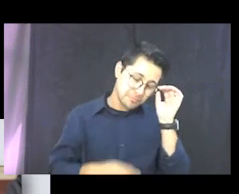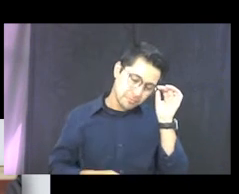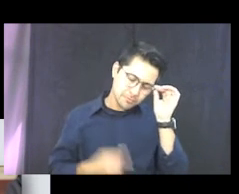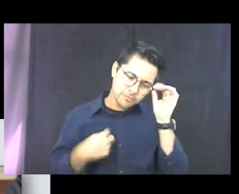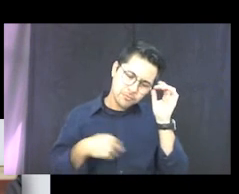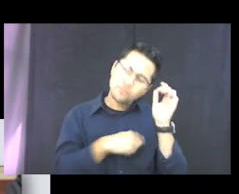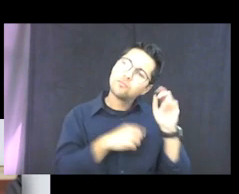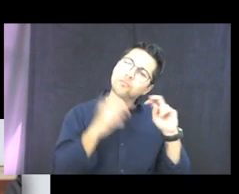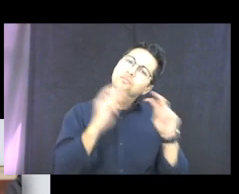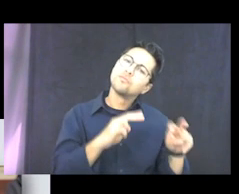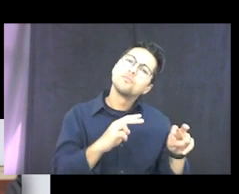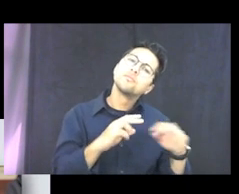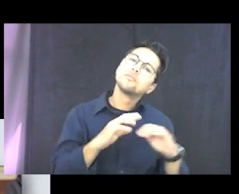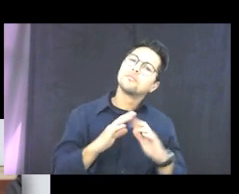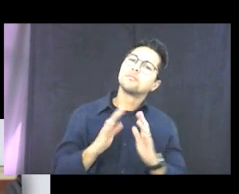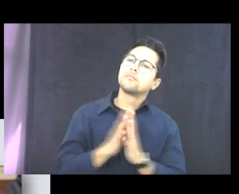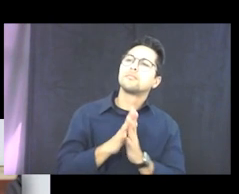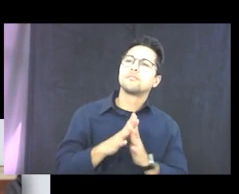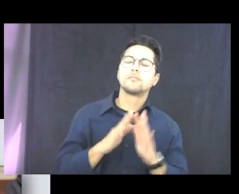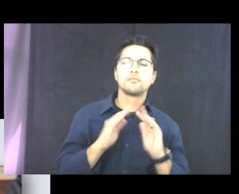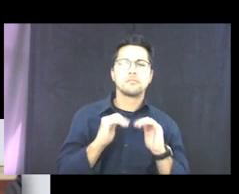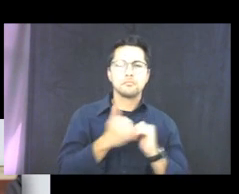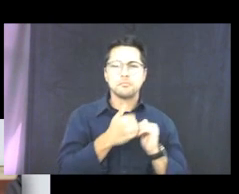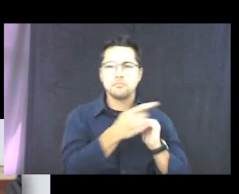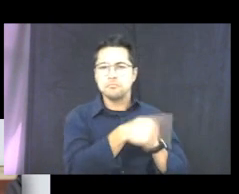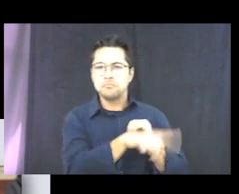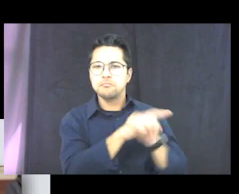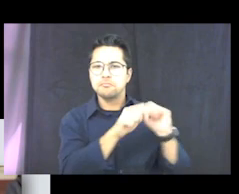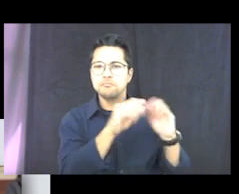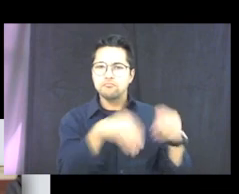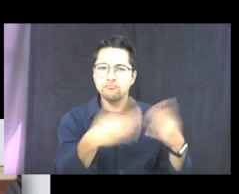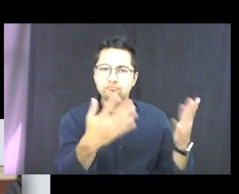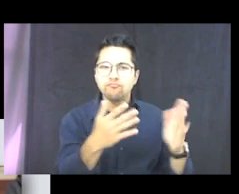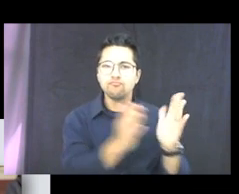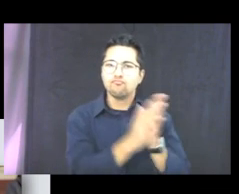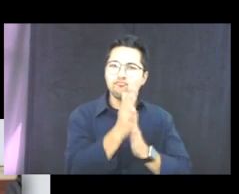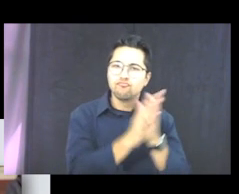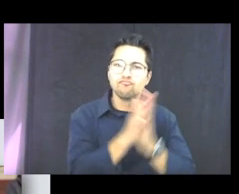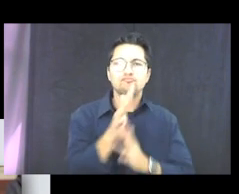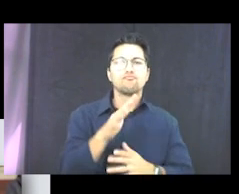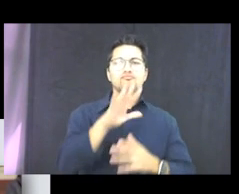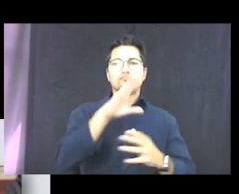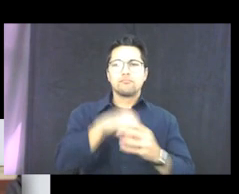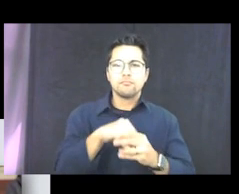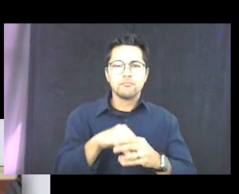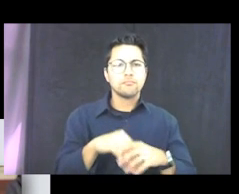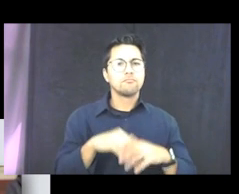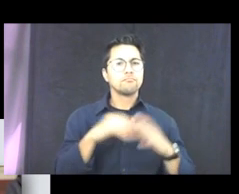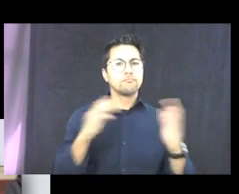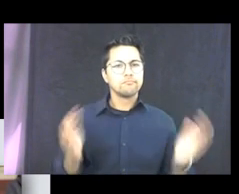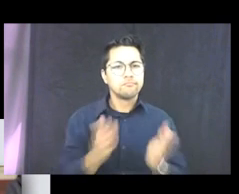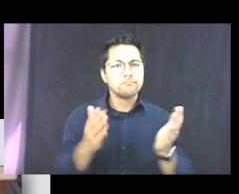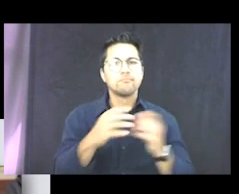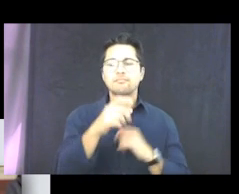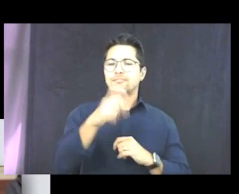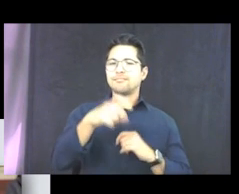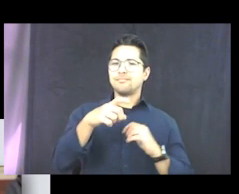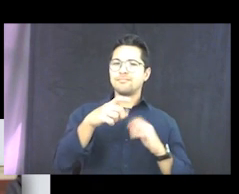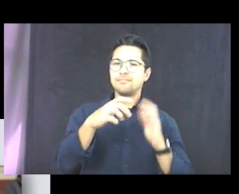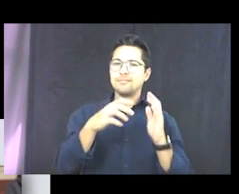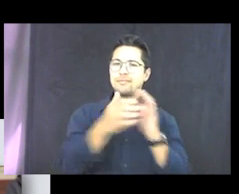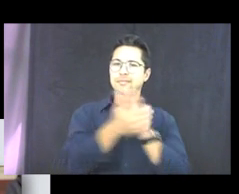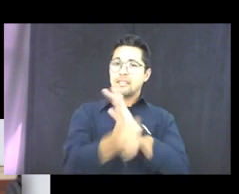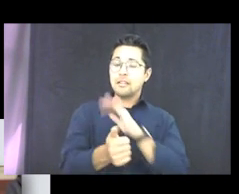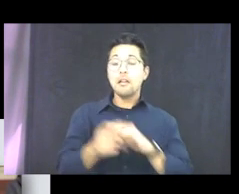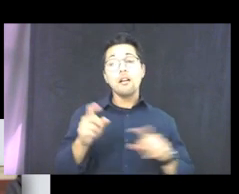look at how they can provide motivation and engagement in building the needed skills. But